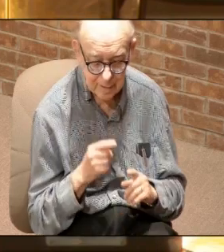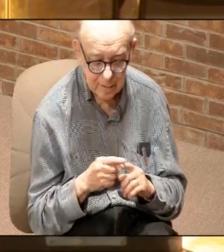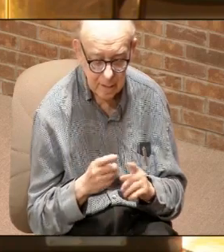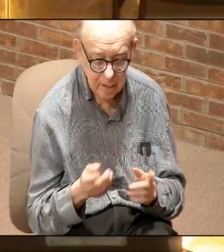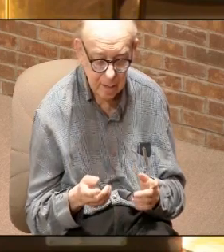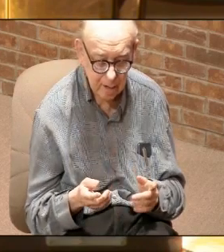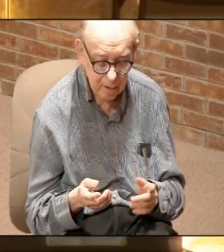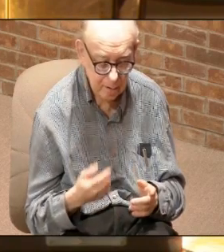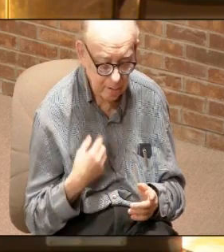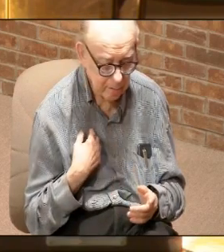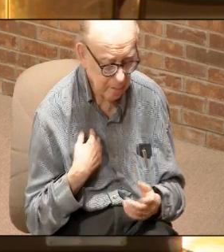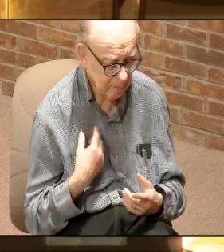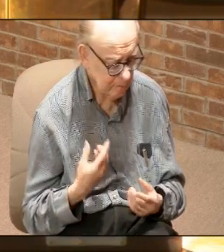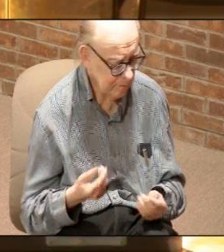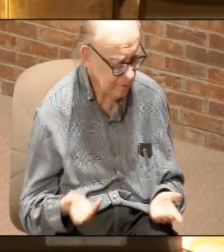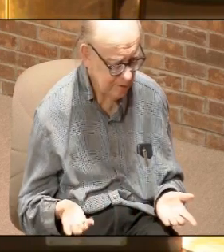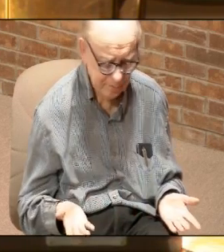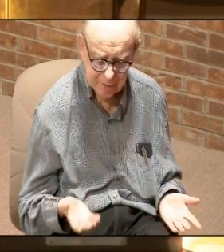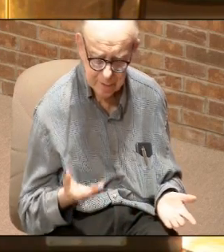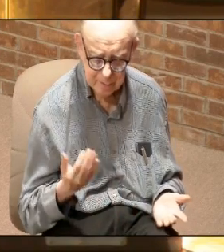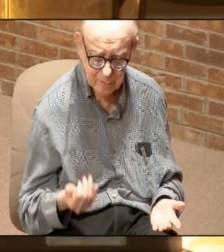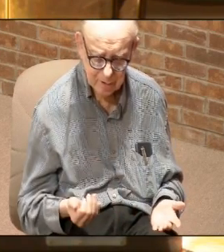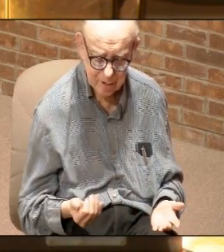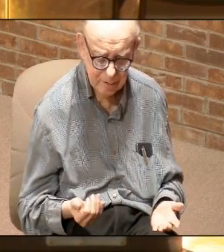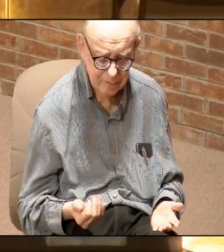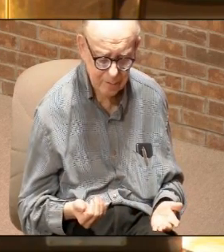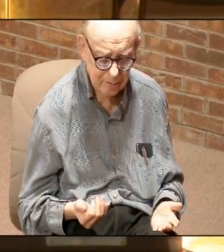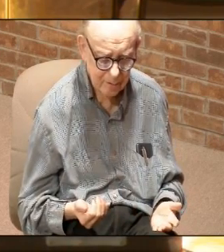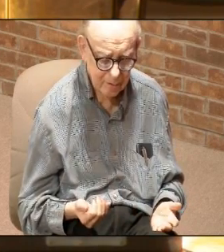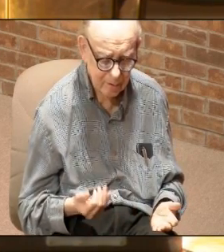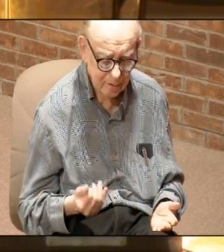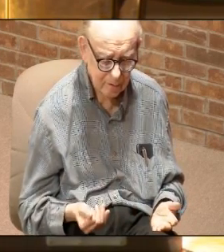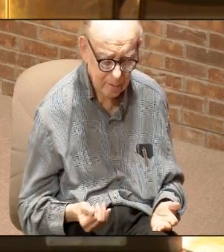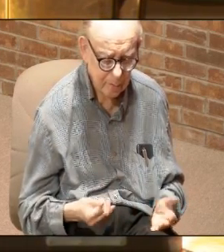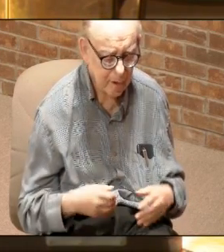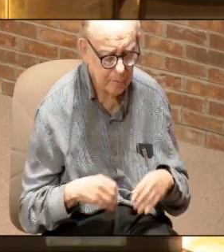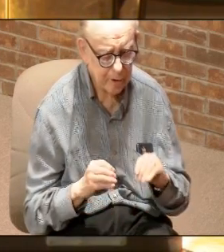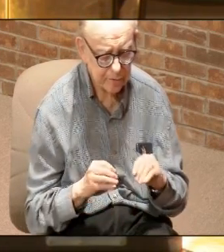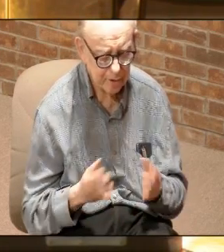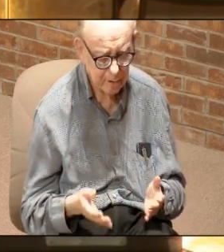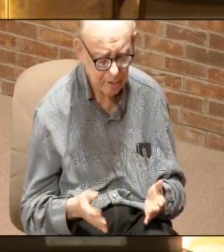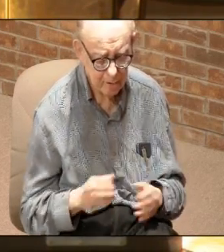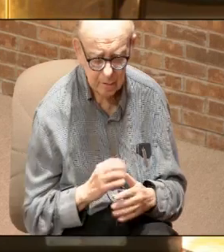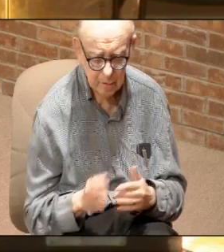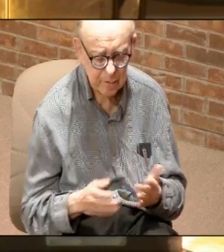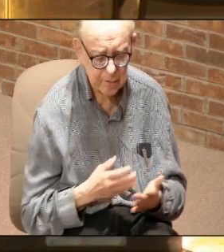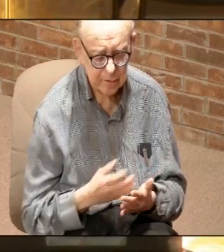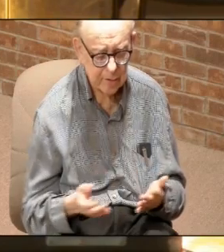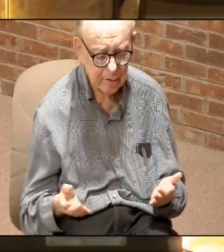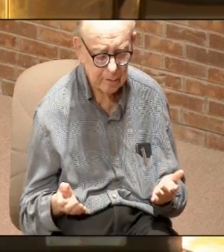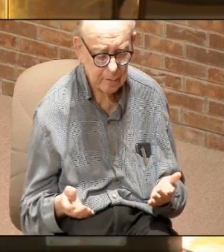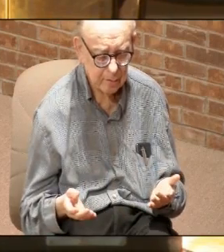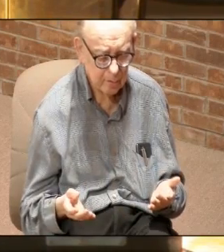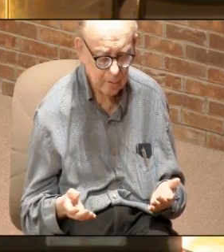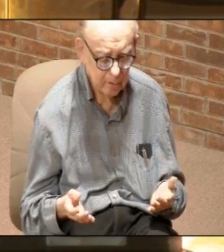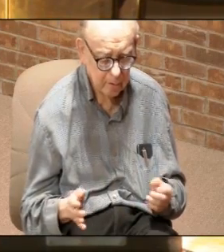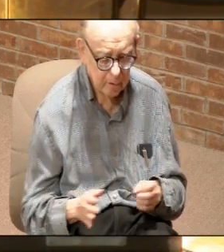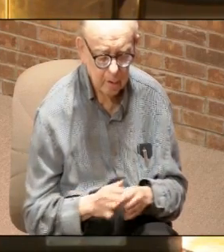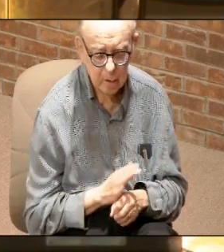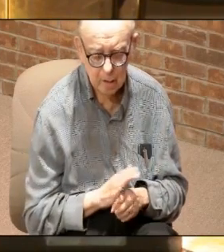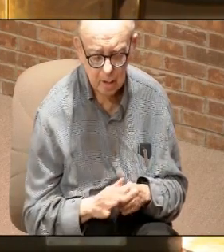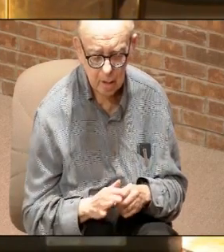like, what am I doing here? You know, and why am I shopping with all of this? And so the